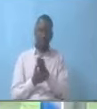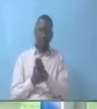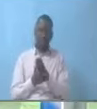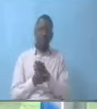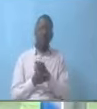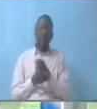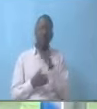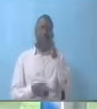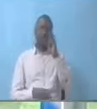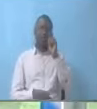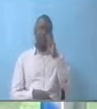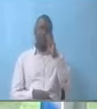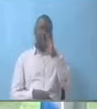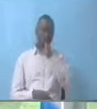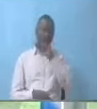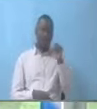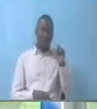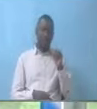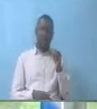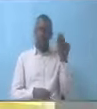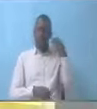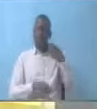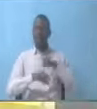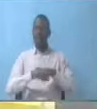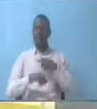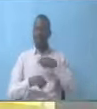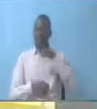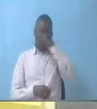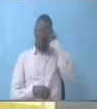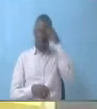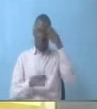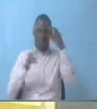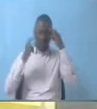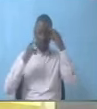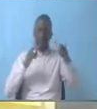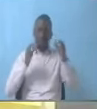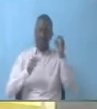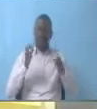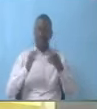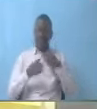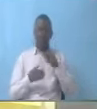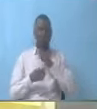your office when it was written. Yeah, but I knew that the judge was wrong.